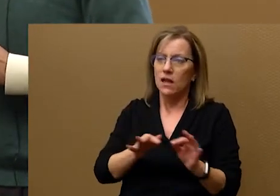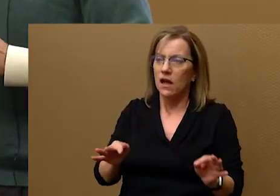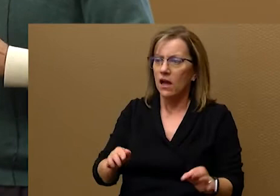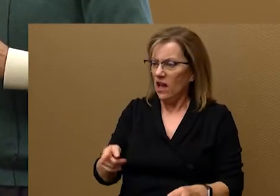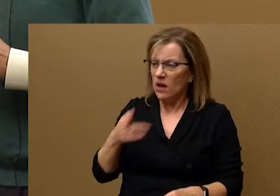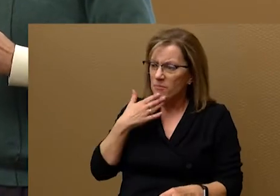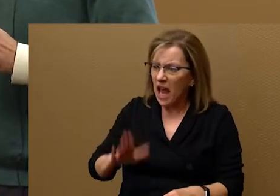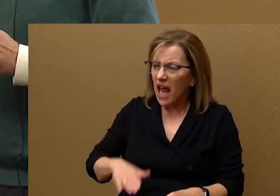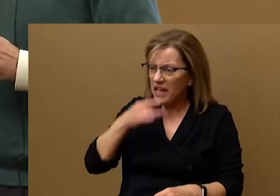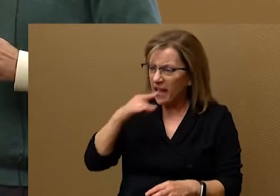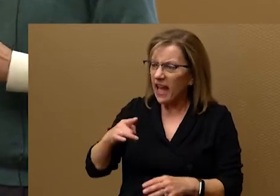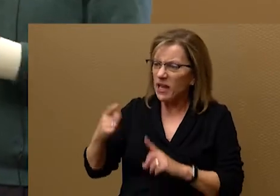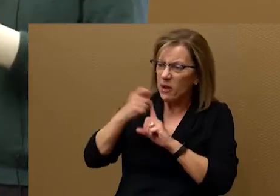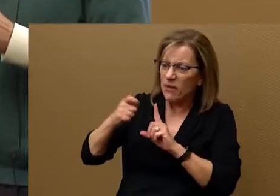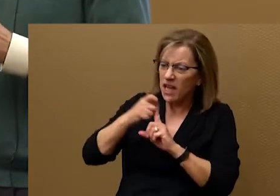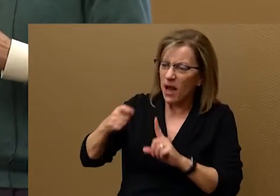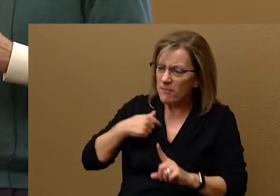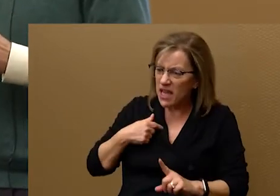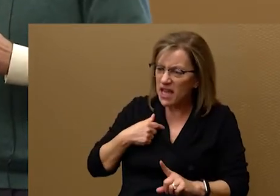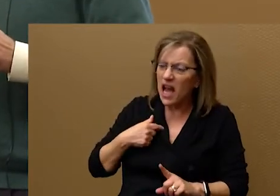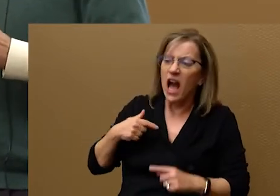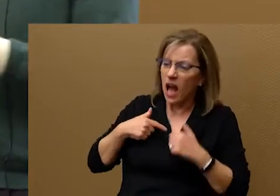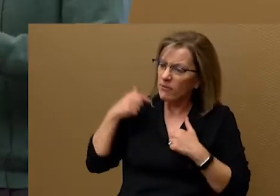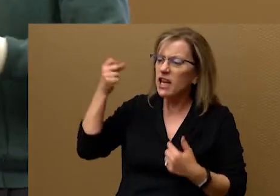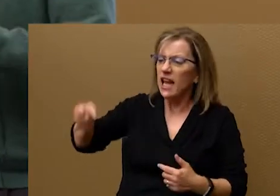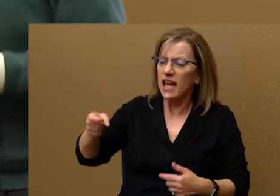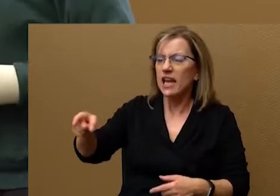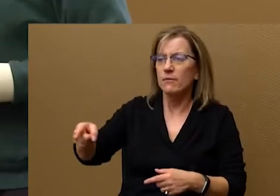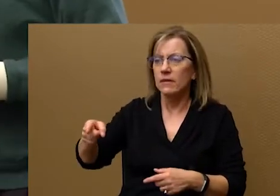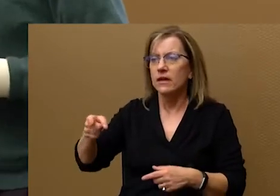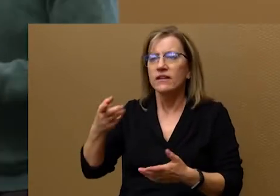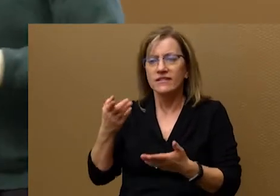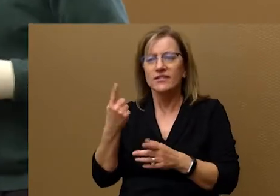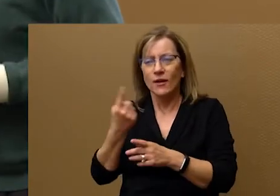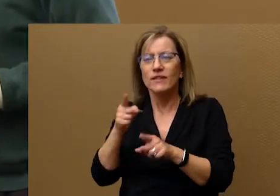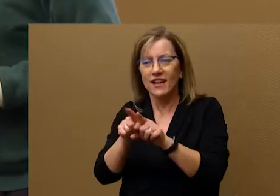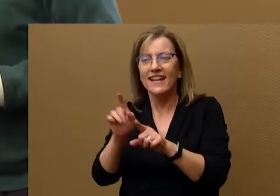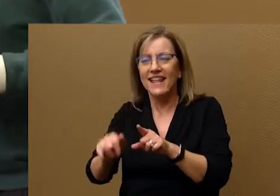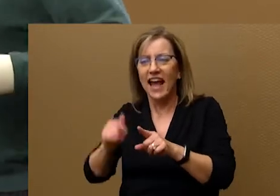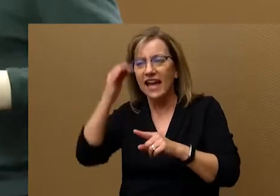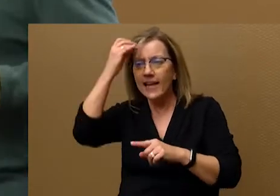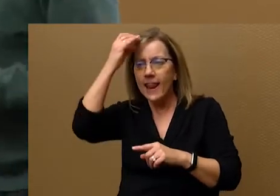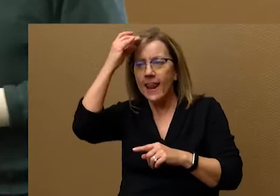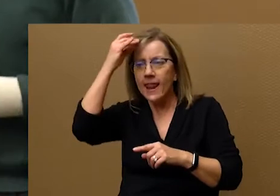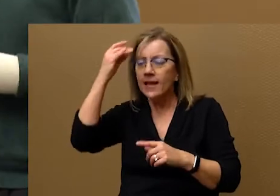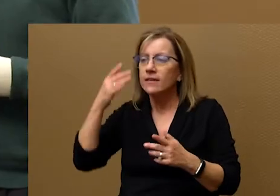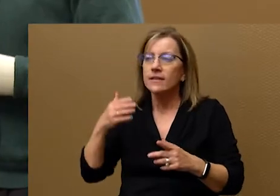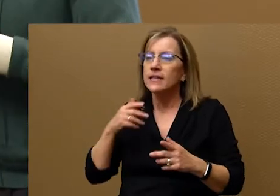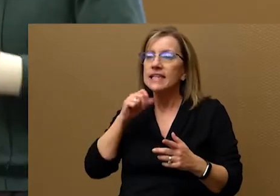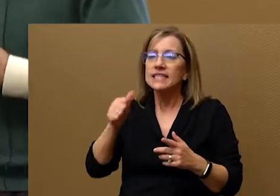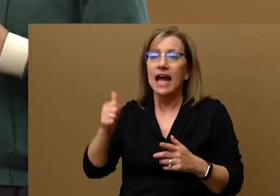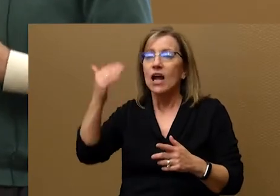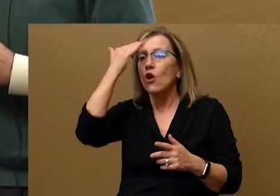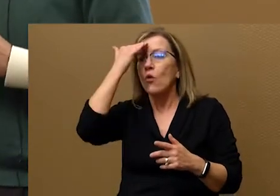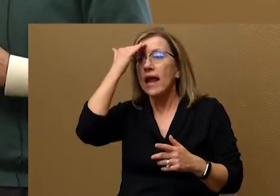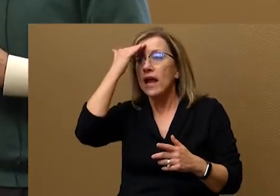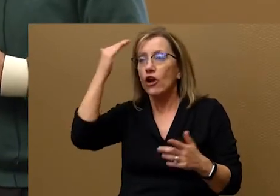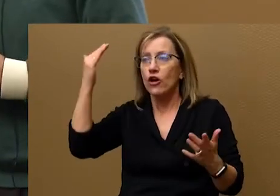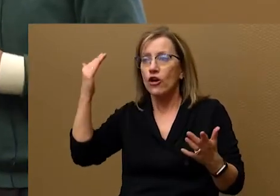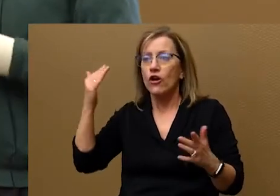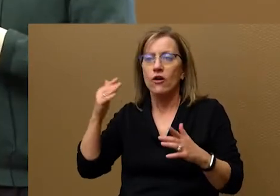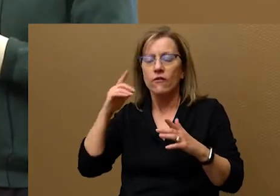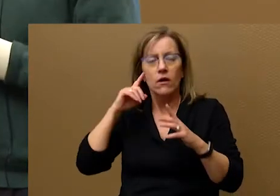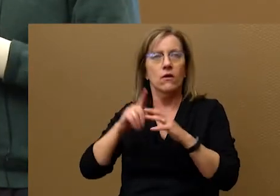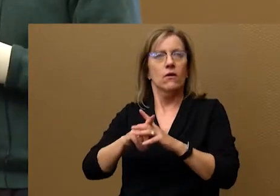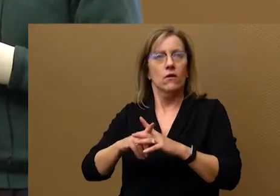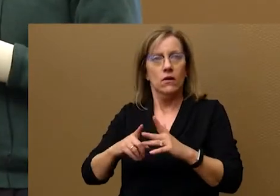of, that's I don't know his language, but bad kid picking on me, I'm going to hit him. Something like that is going on in his